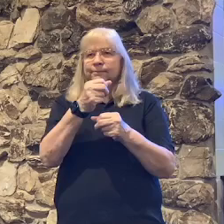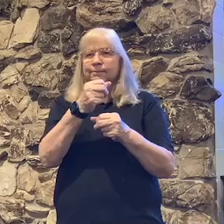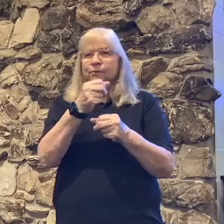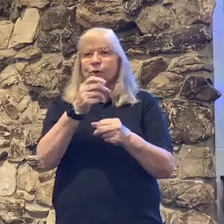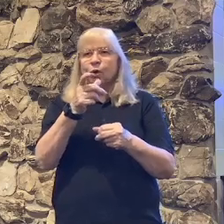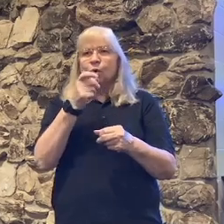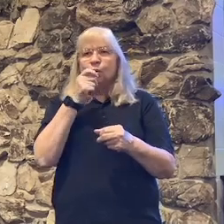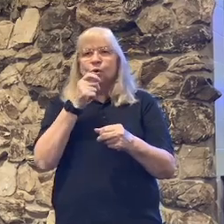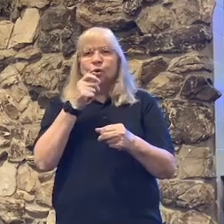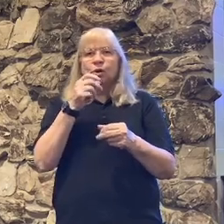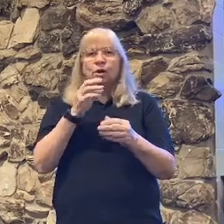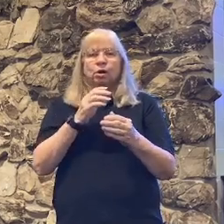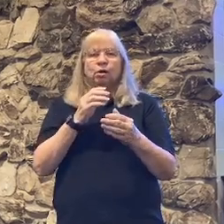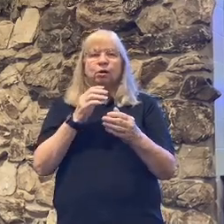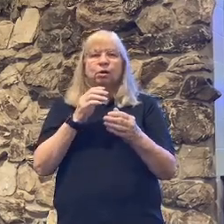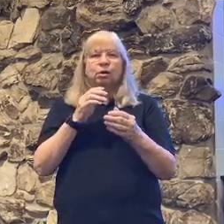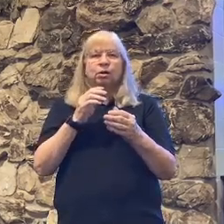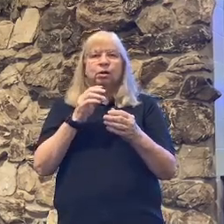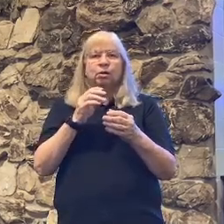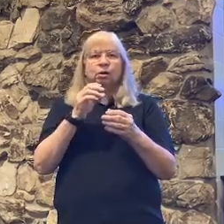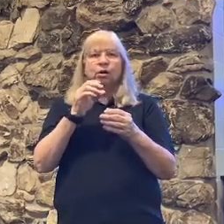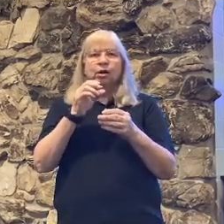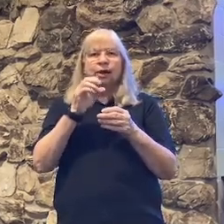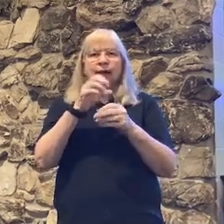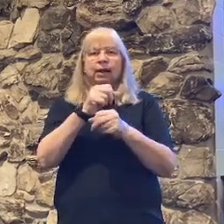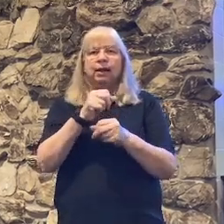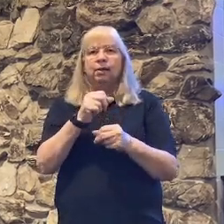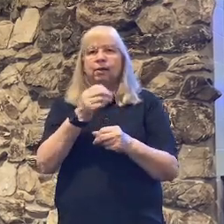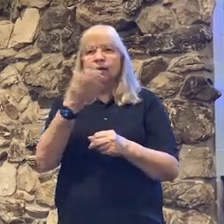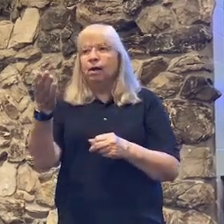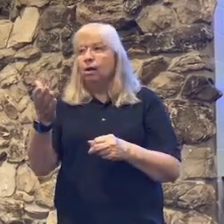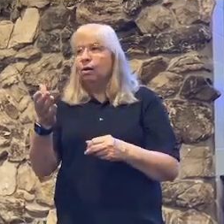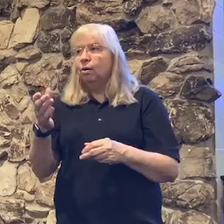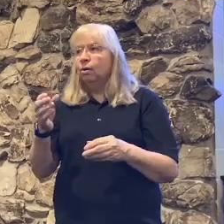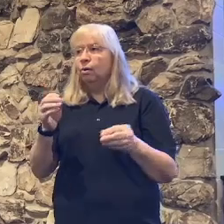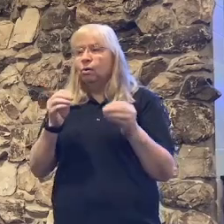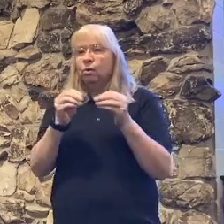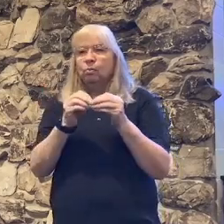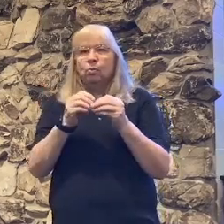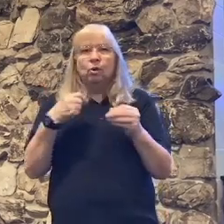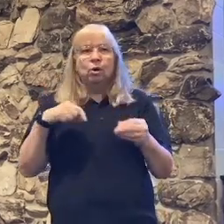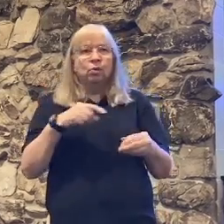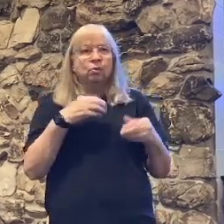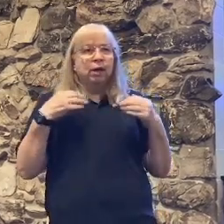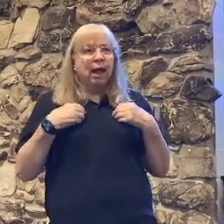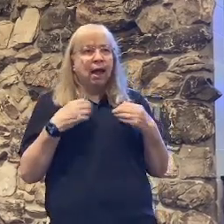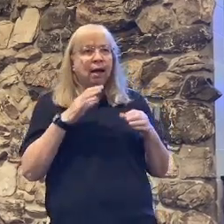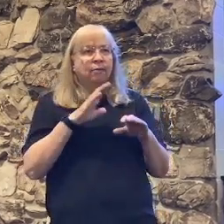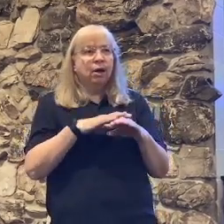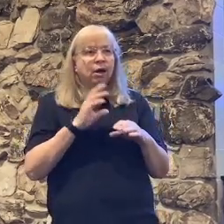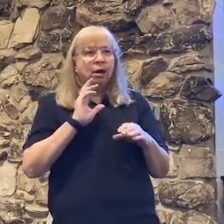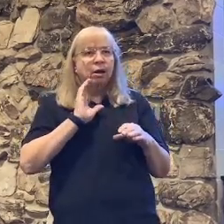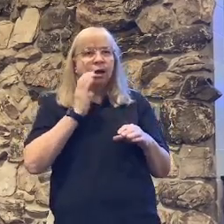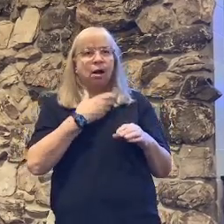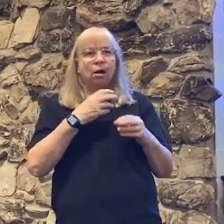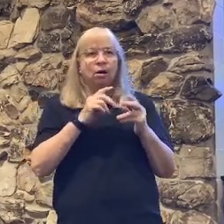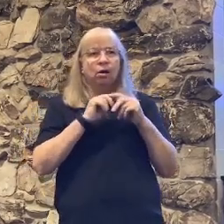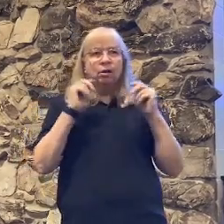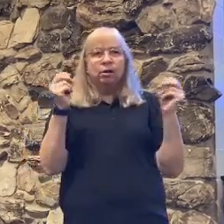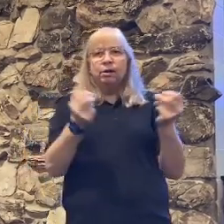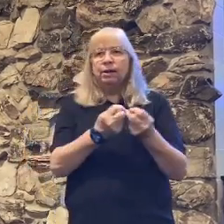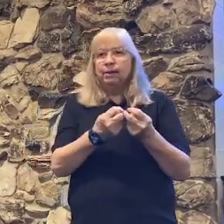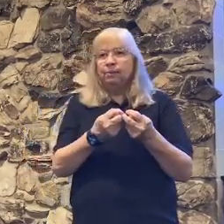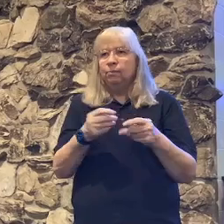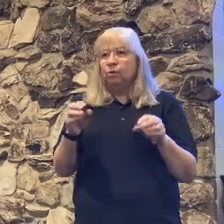Who's going to reach that destination? The more we have on our team, the